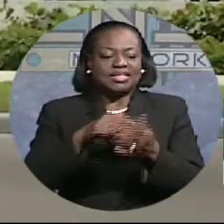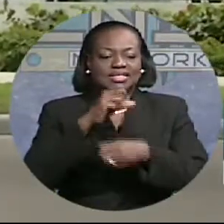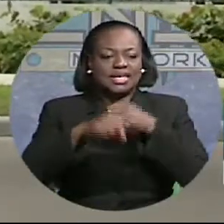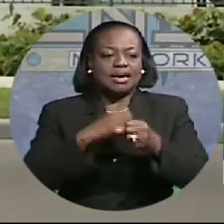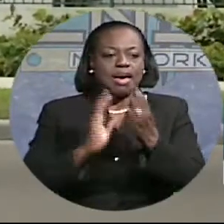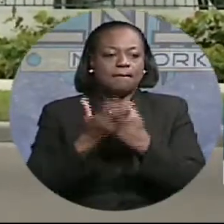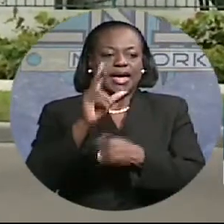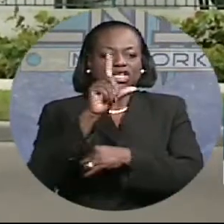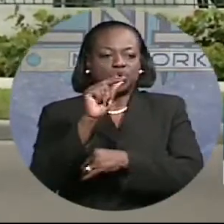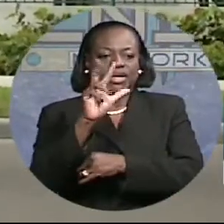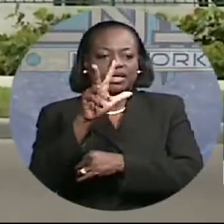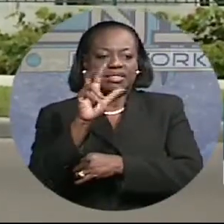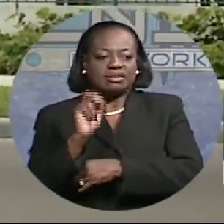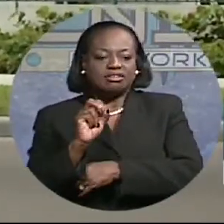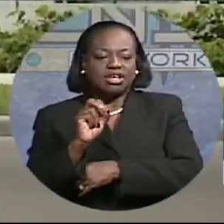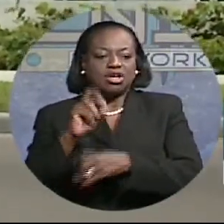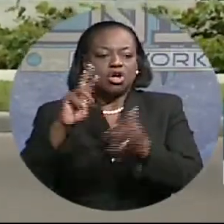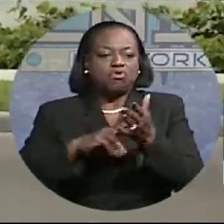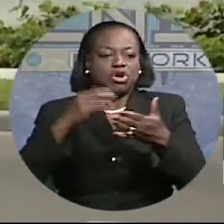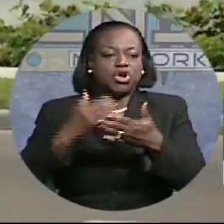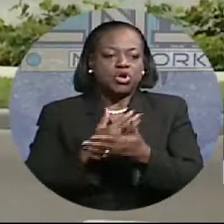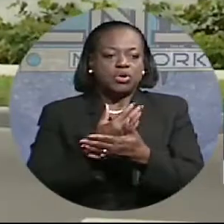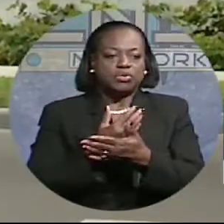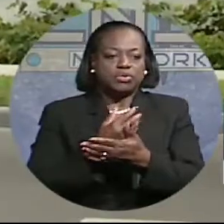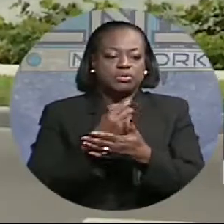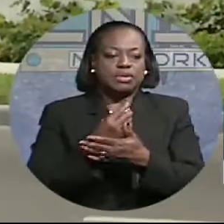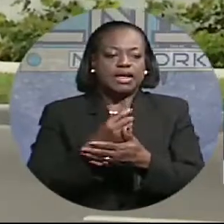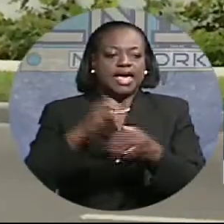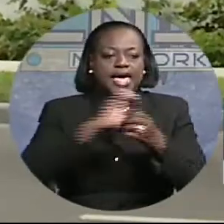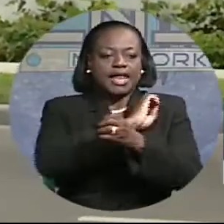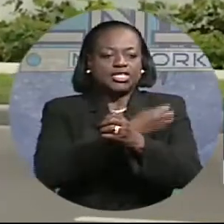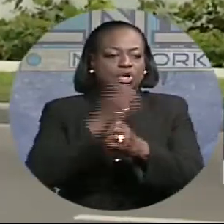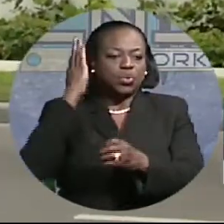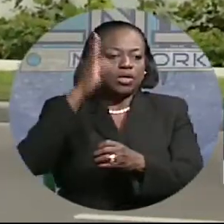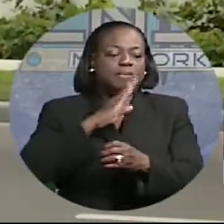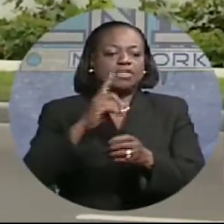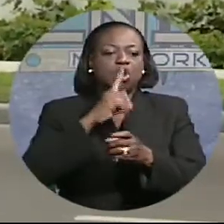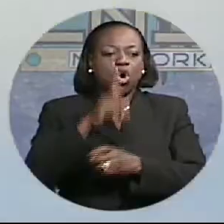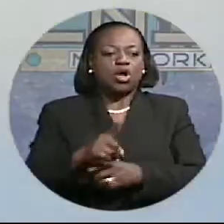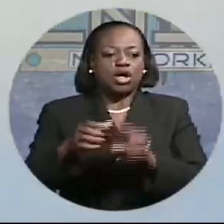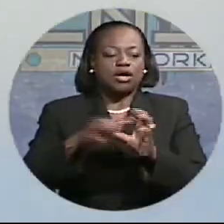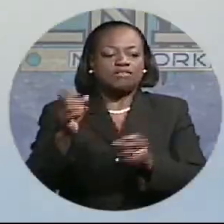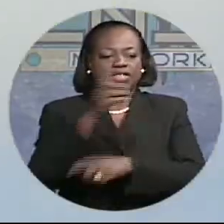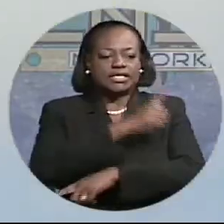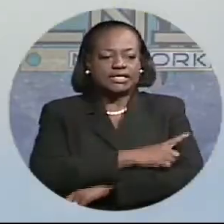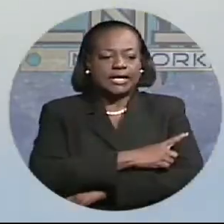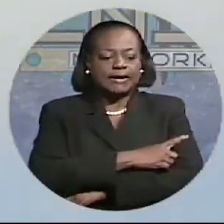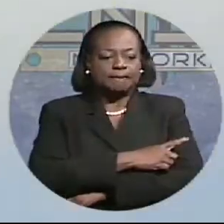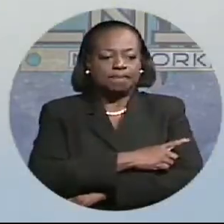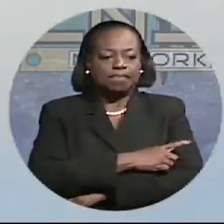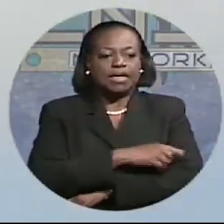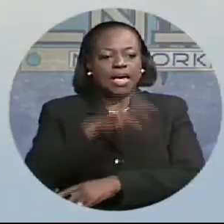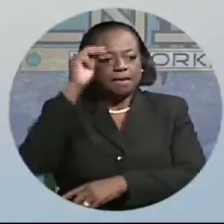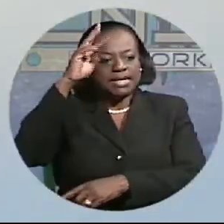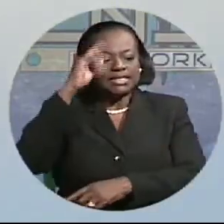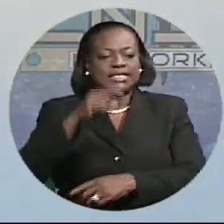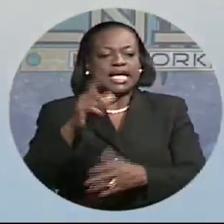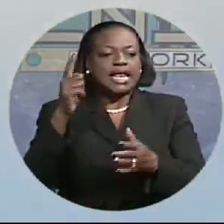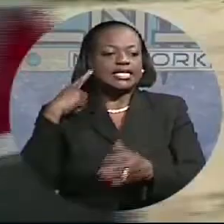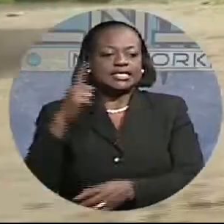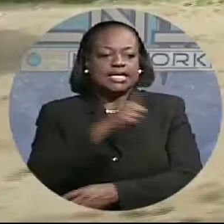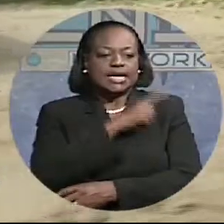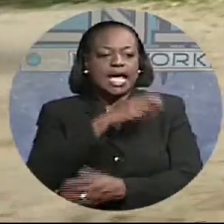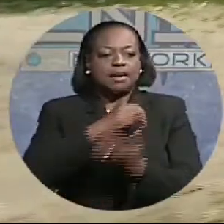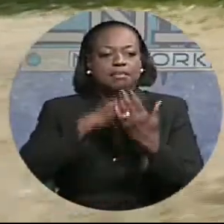2030, renewable energy will be the order of the day, increasing generating capacity by 30%. Now the minister says legislative and